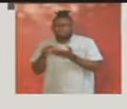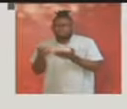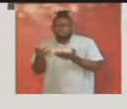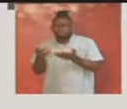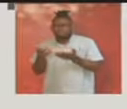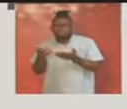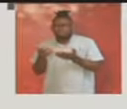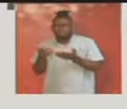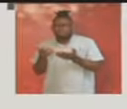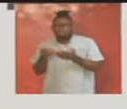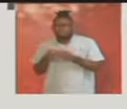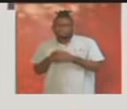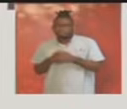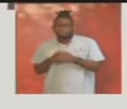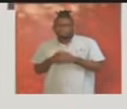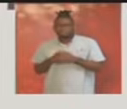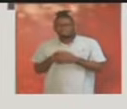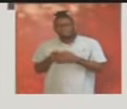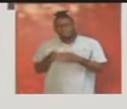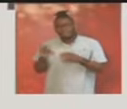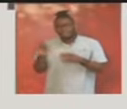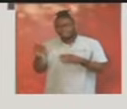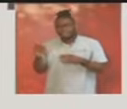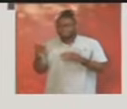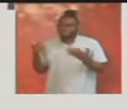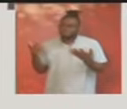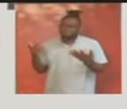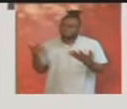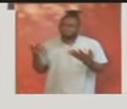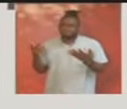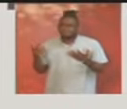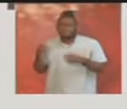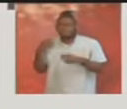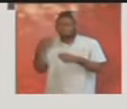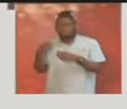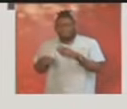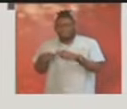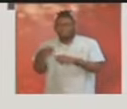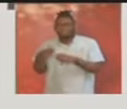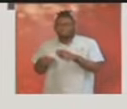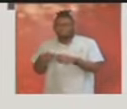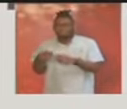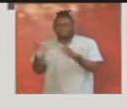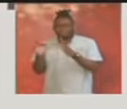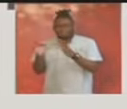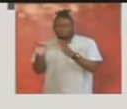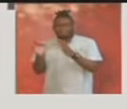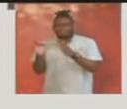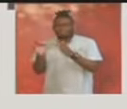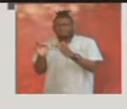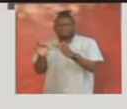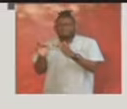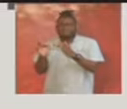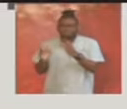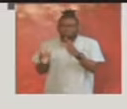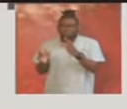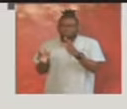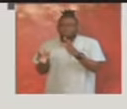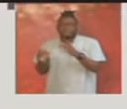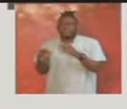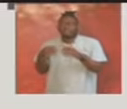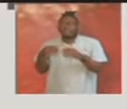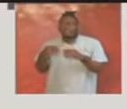Okay, unfortunately, I think we will have to address that matter a little later on, and we will go